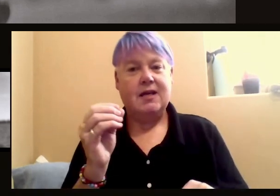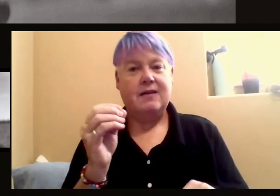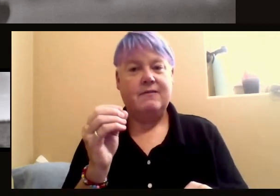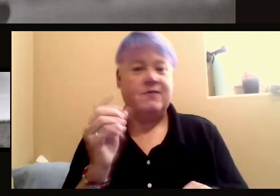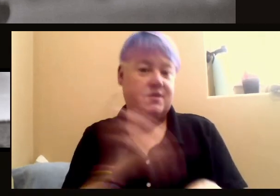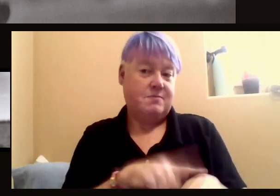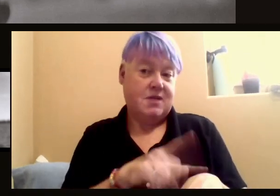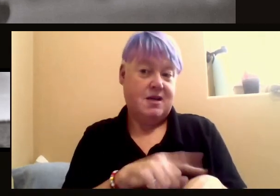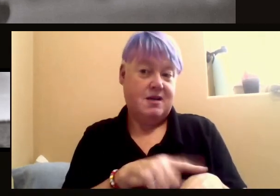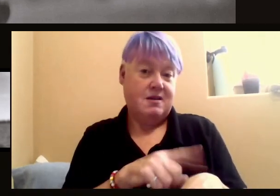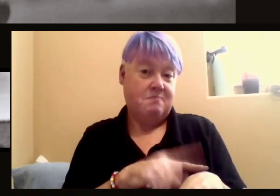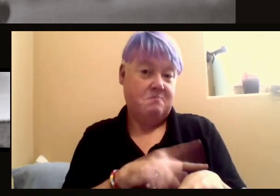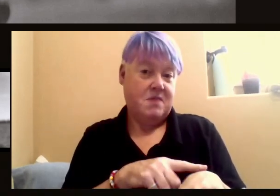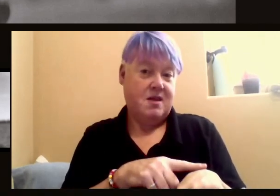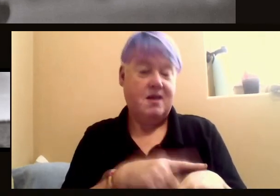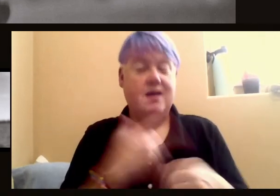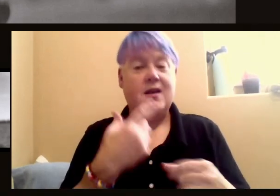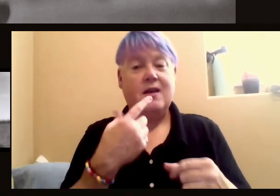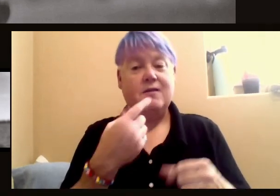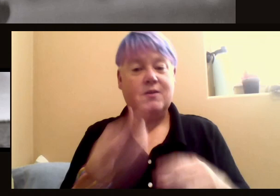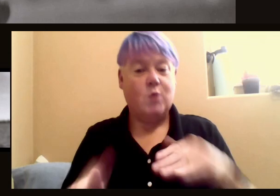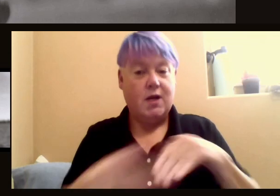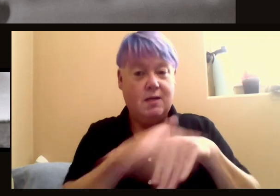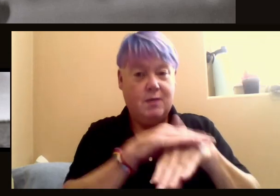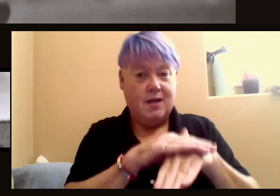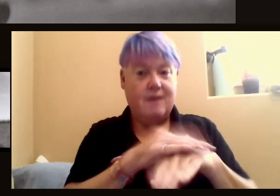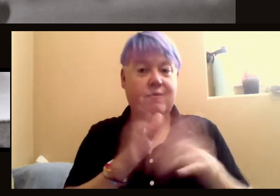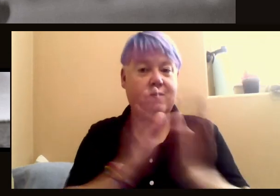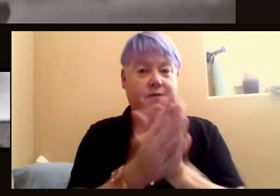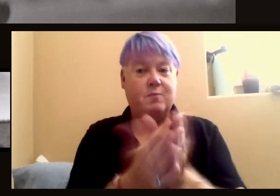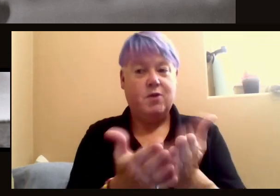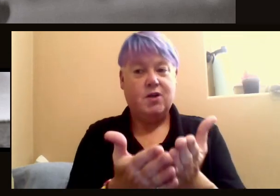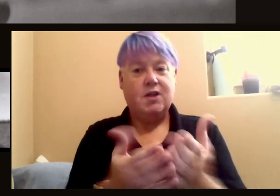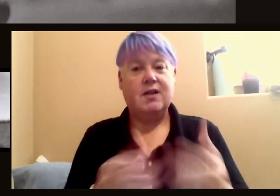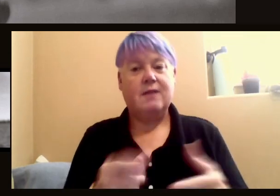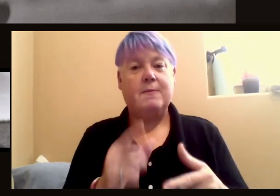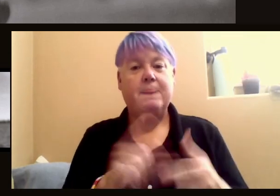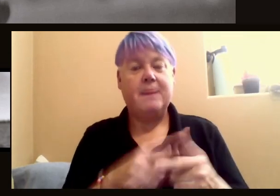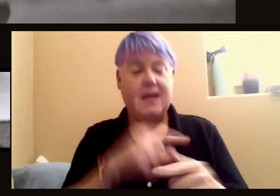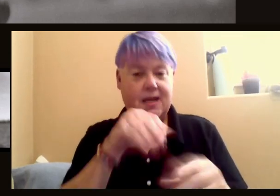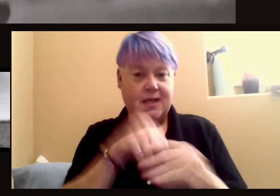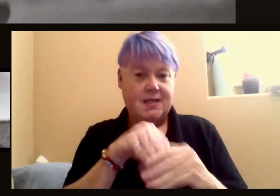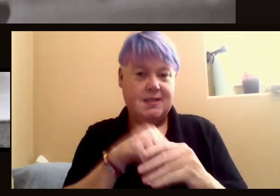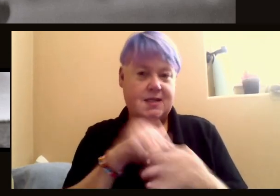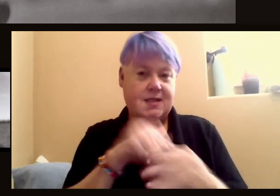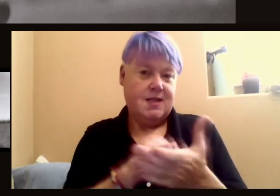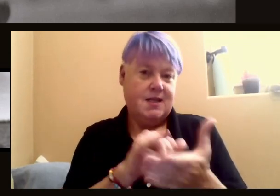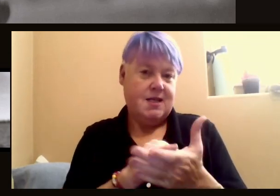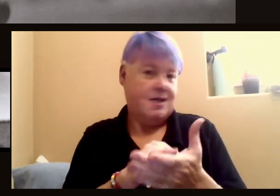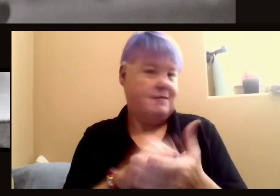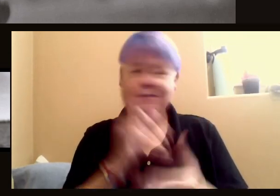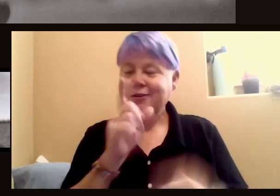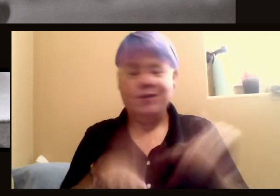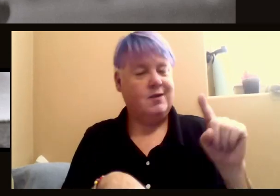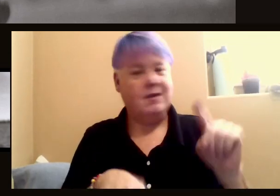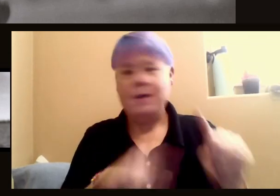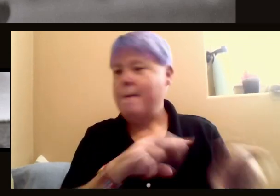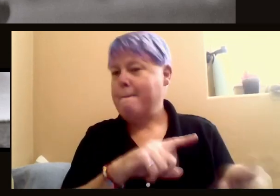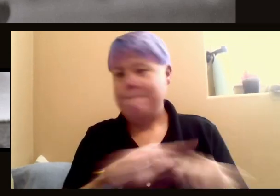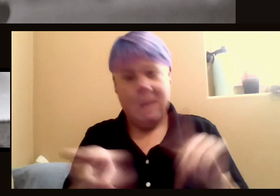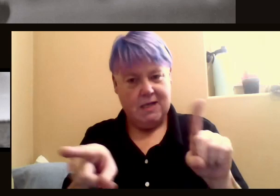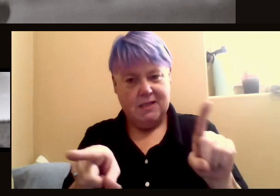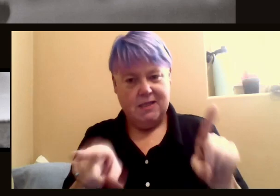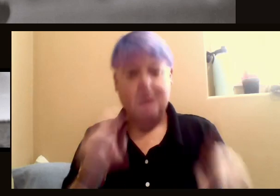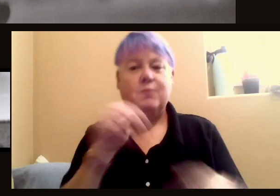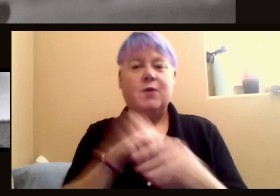was lobbying it to be the cover of the book. And then they decided that it shouldn't be, but we stuck it. We put